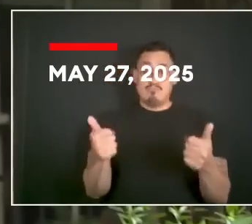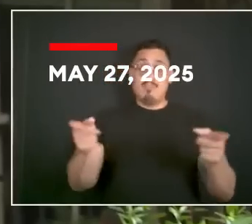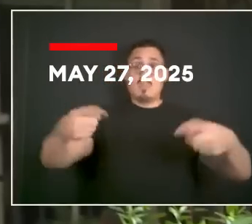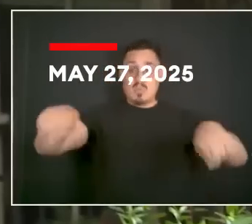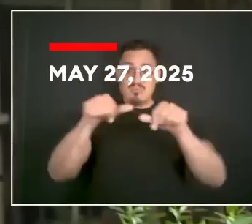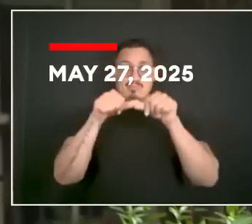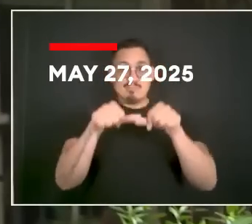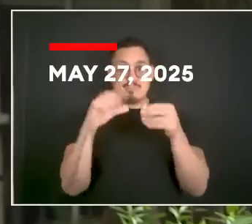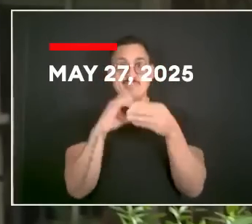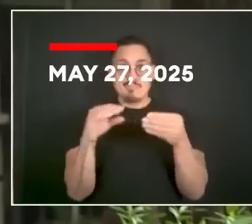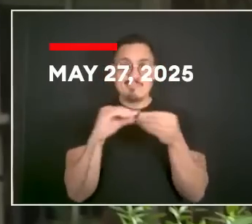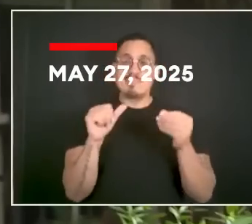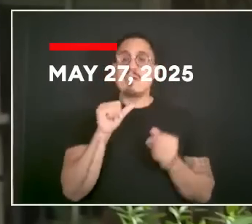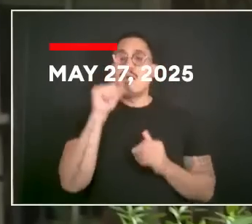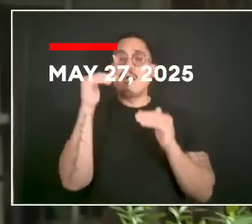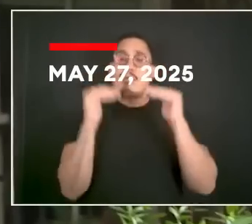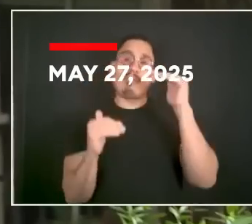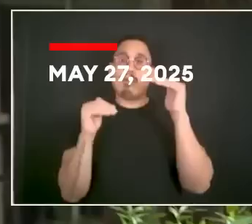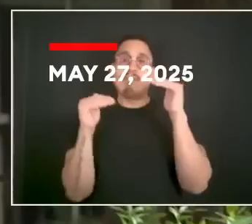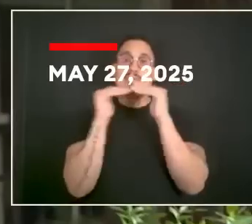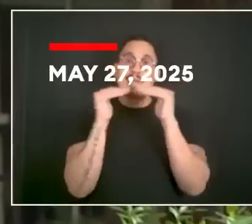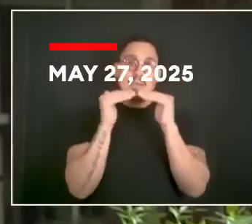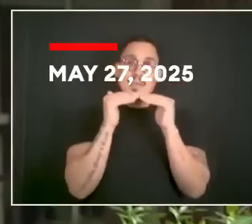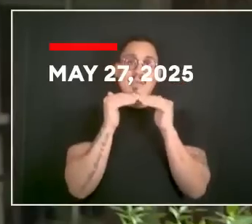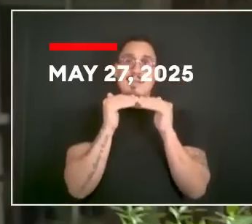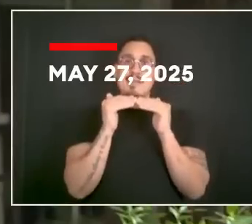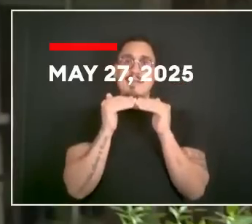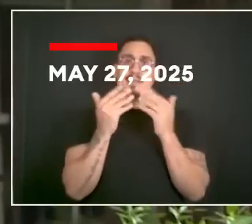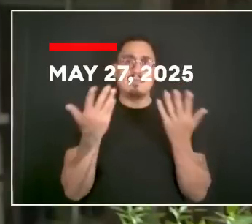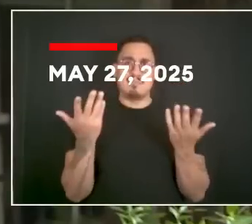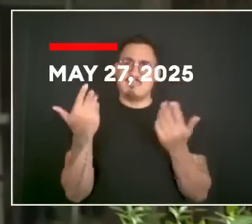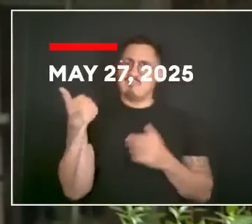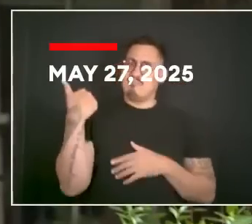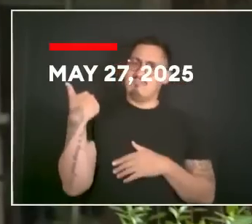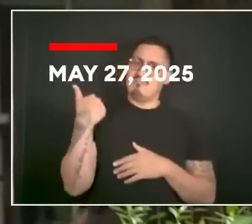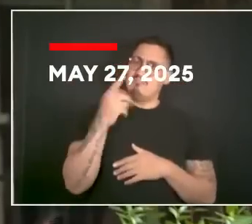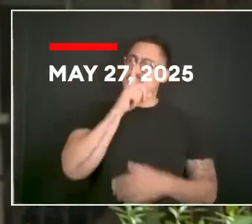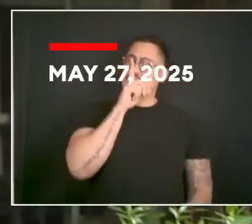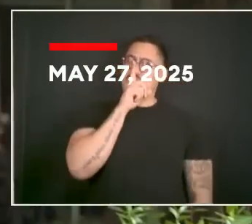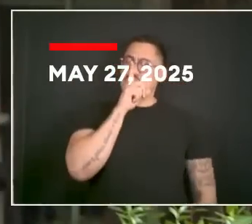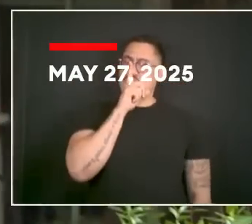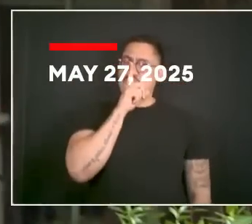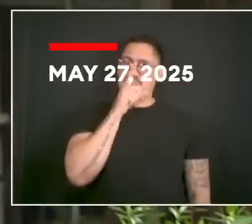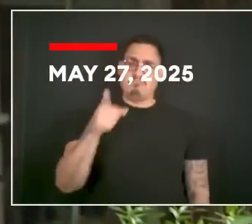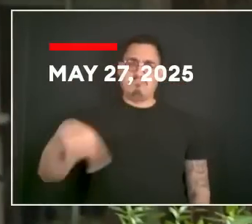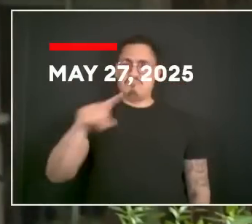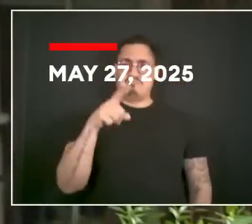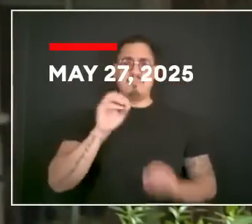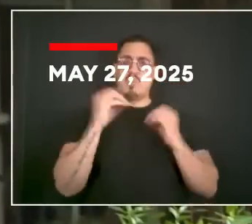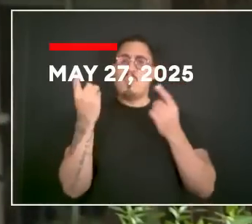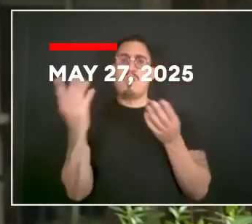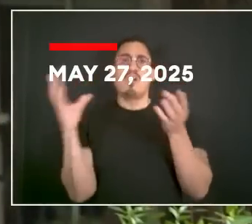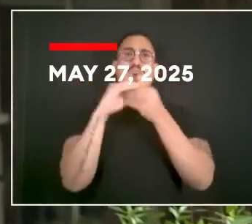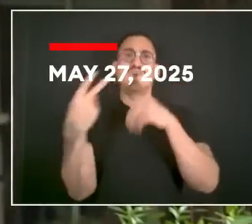the unfairness of what's happening here. Not one of you said it was unfair what happened to me. Not one of you. No one stood up and said what